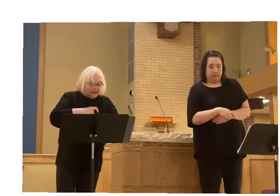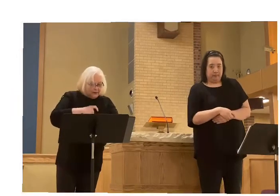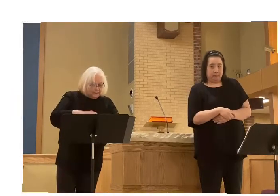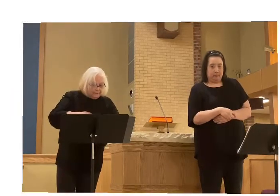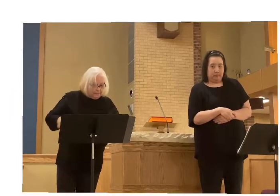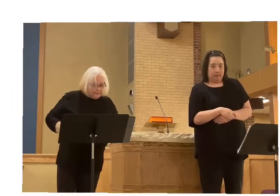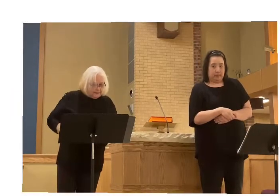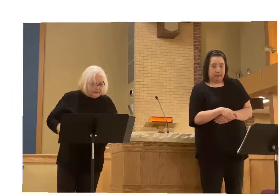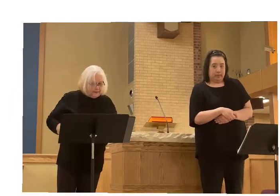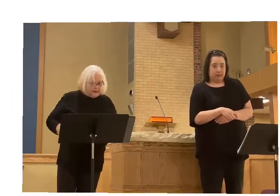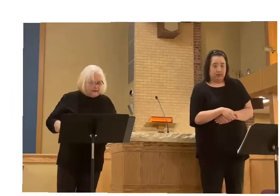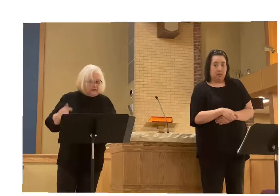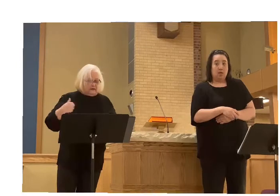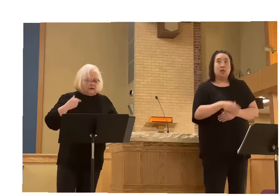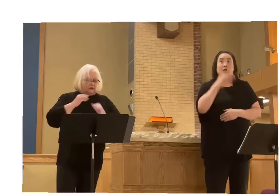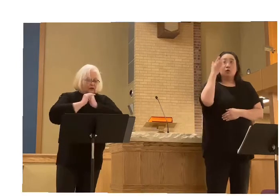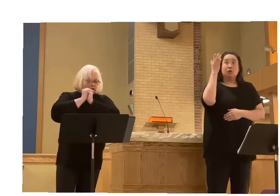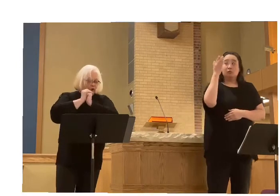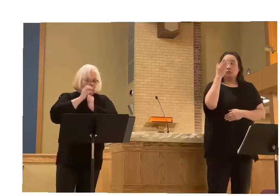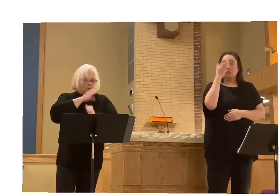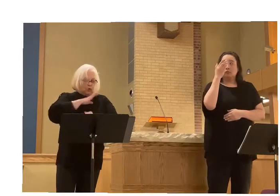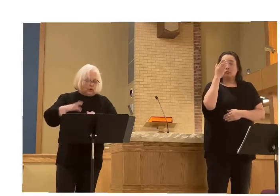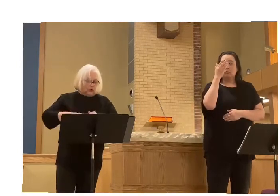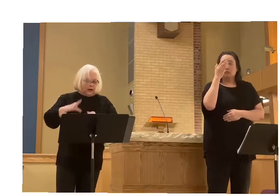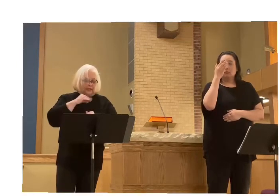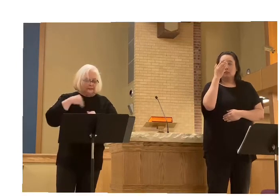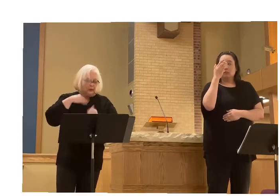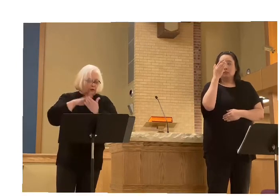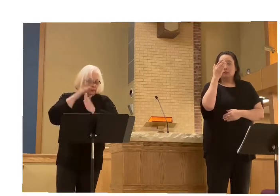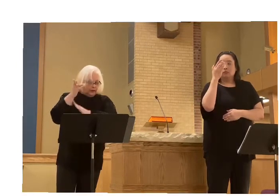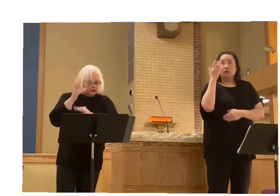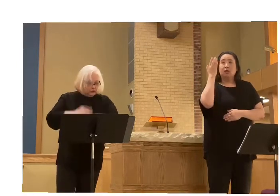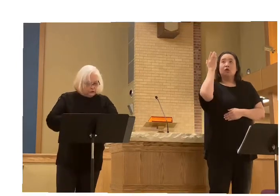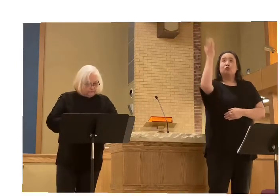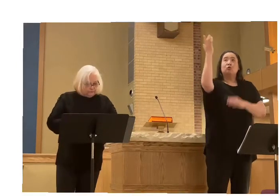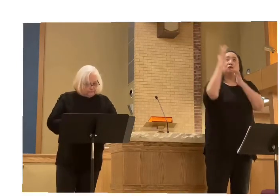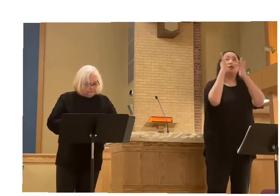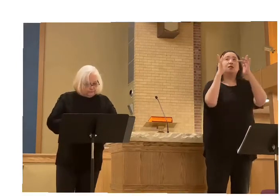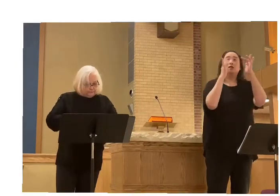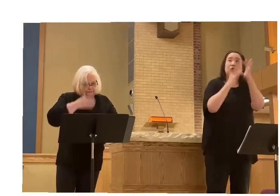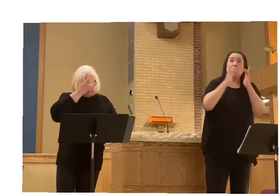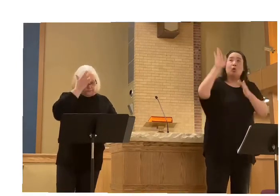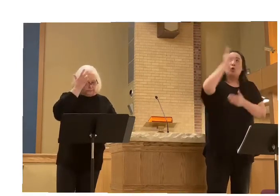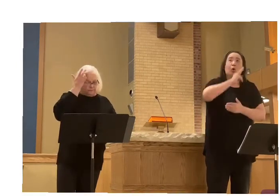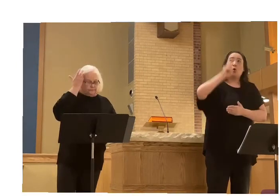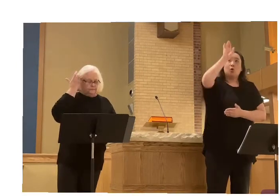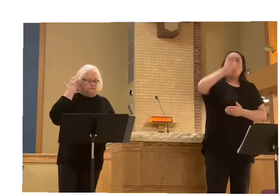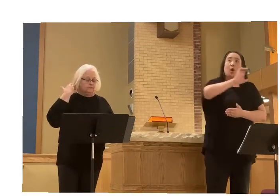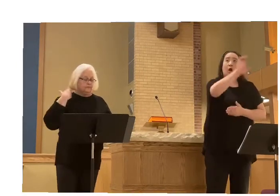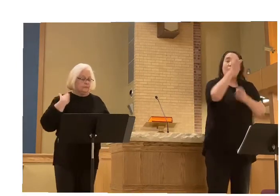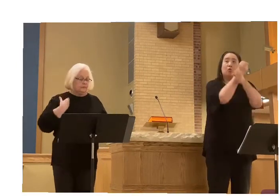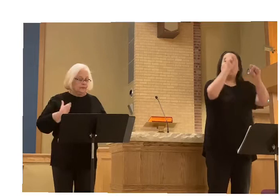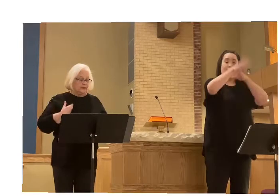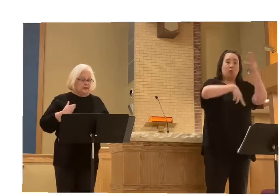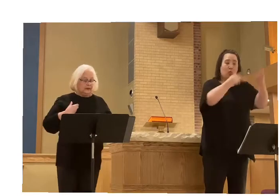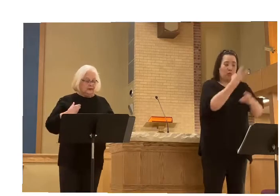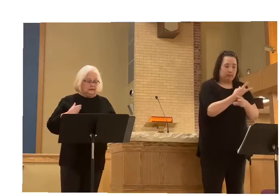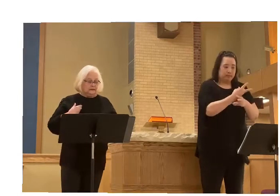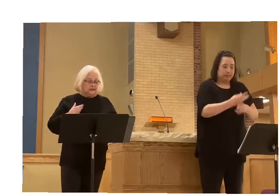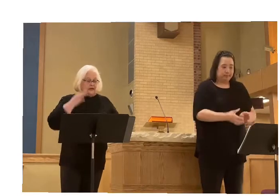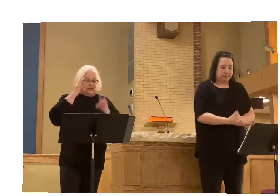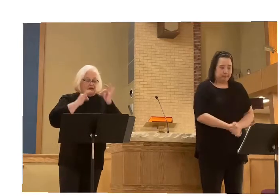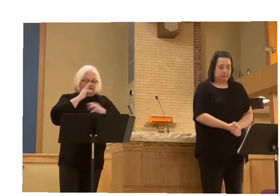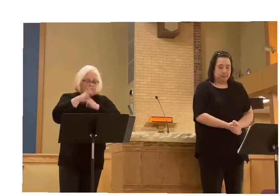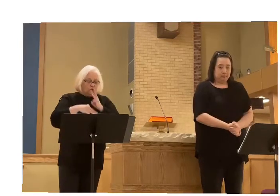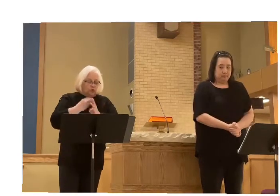you, because by your holy cross you have redeemed the world. If the world hates you, know that it